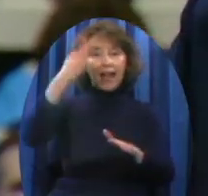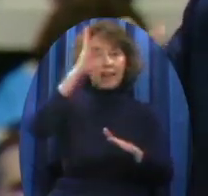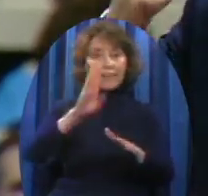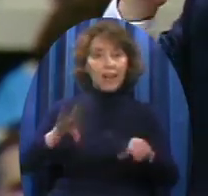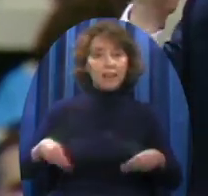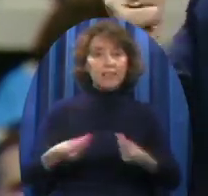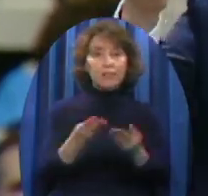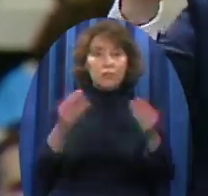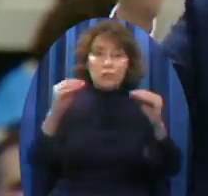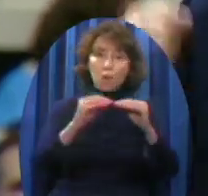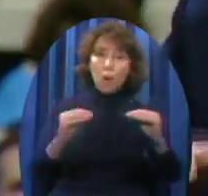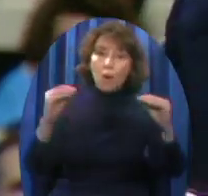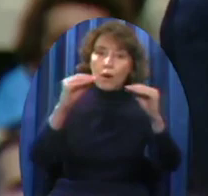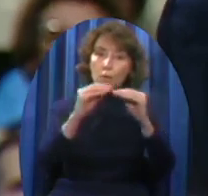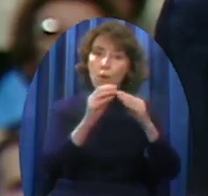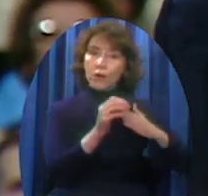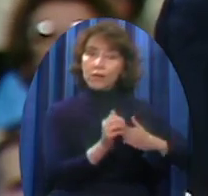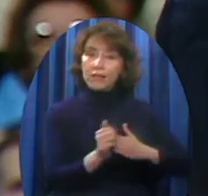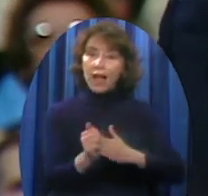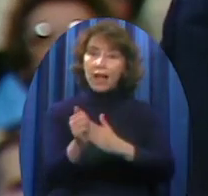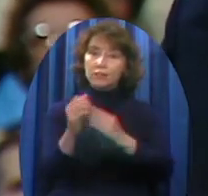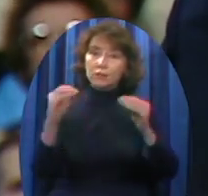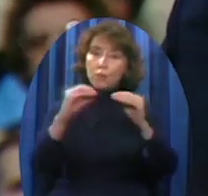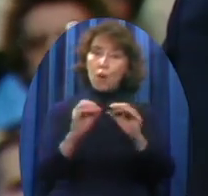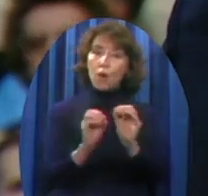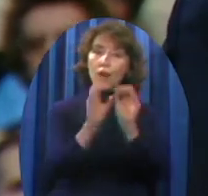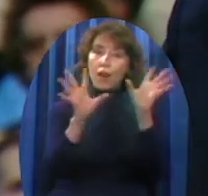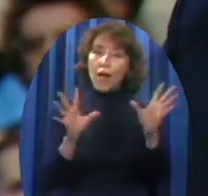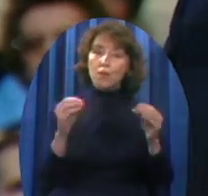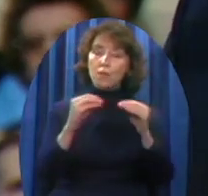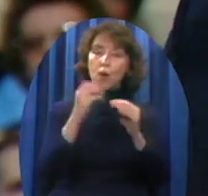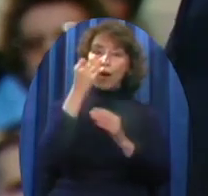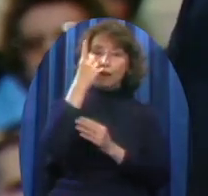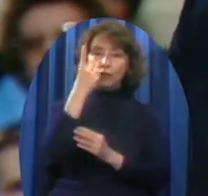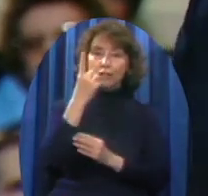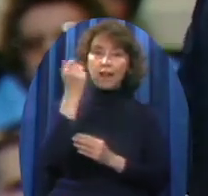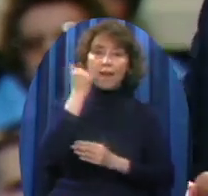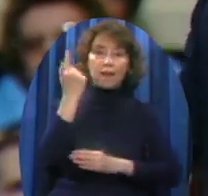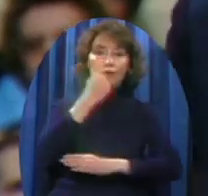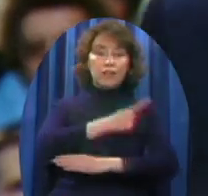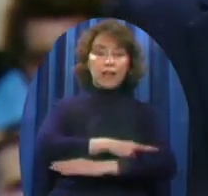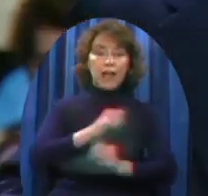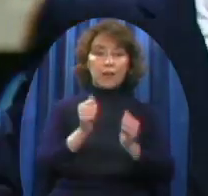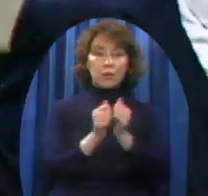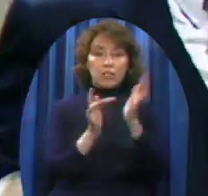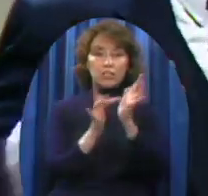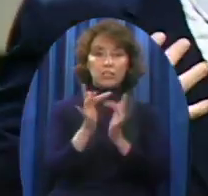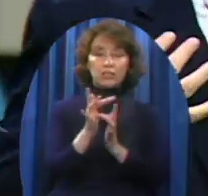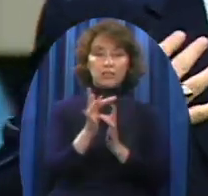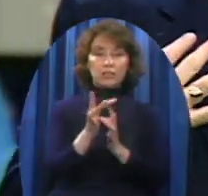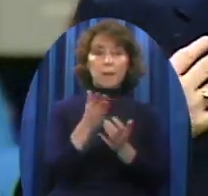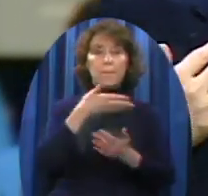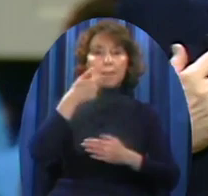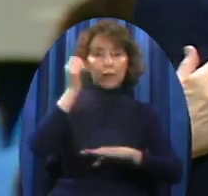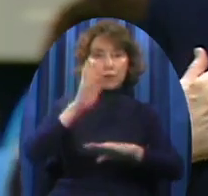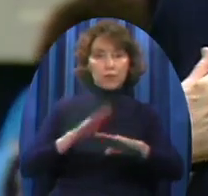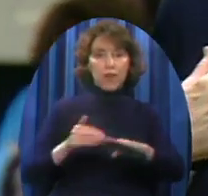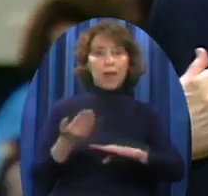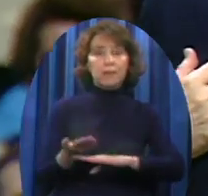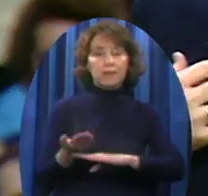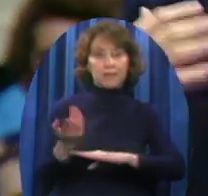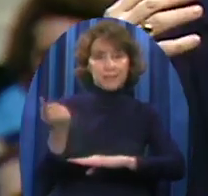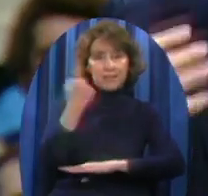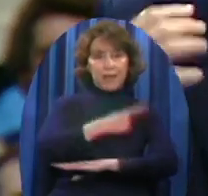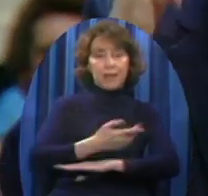day. And every day with the Lord Jesus is better than the day before. Paul said, though the outward man perish, that is, these old bodies begin